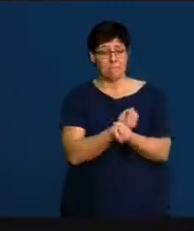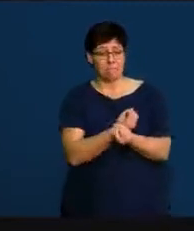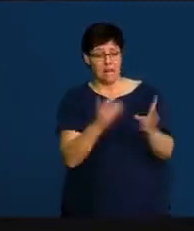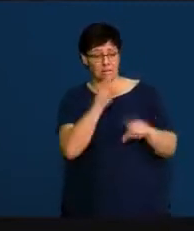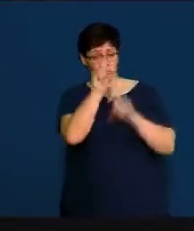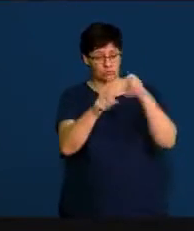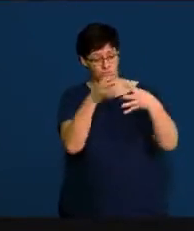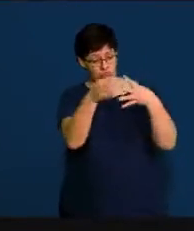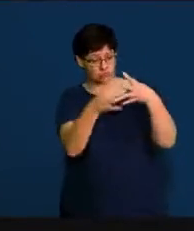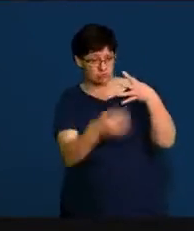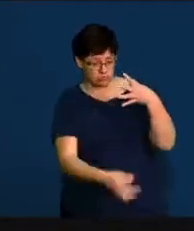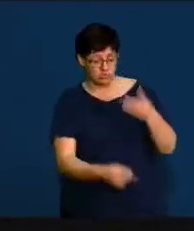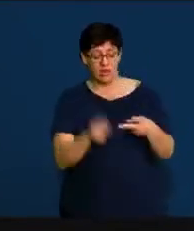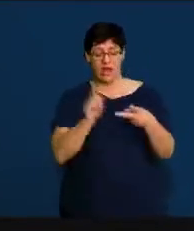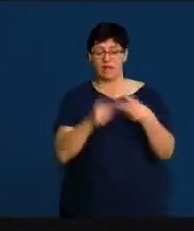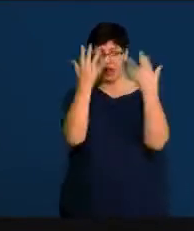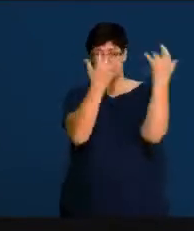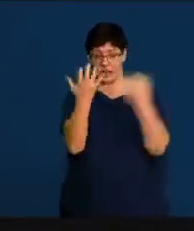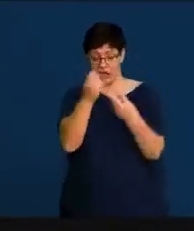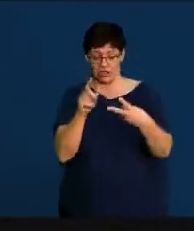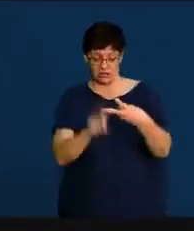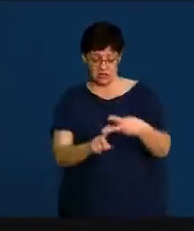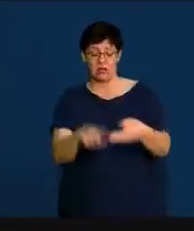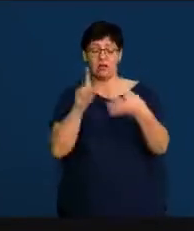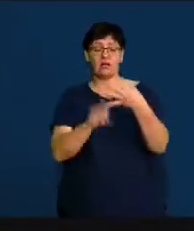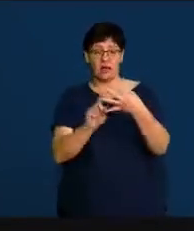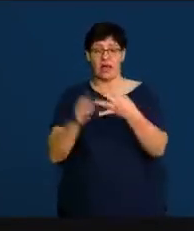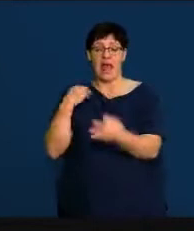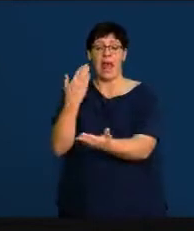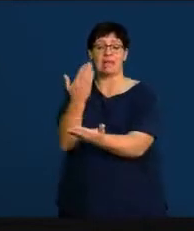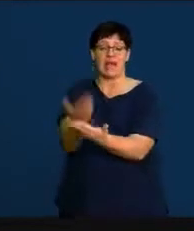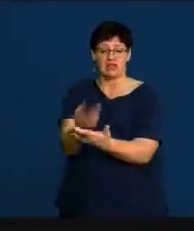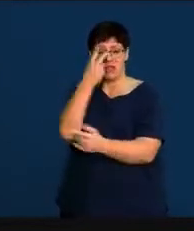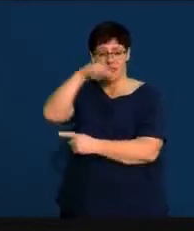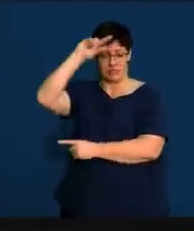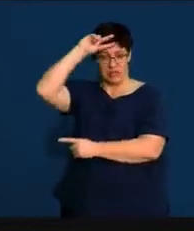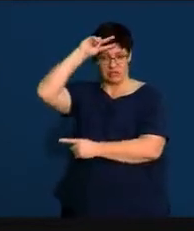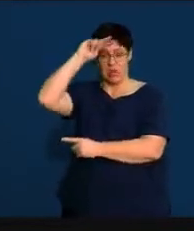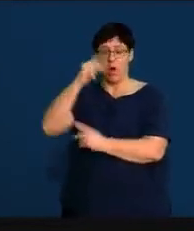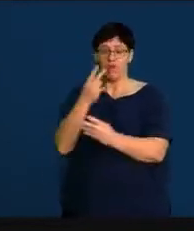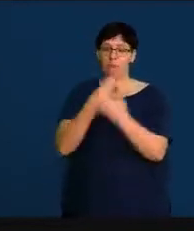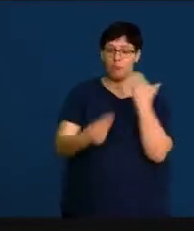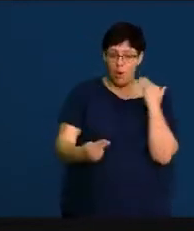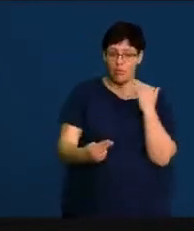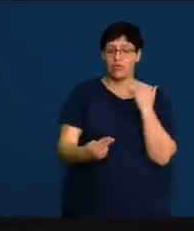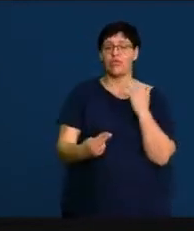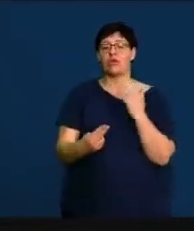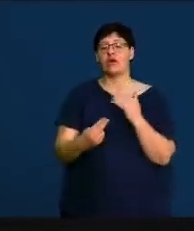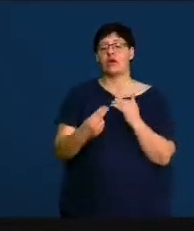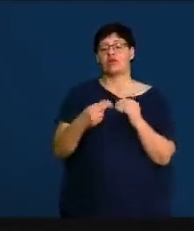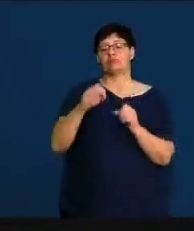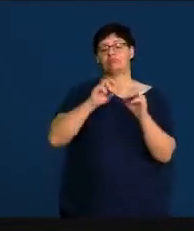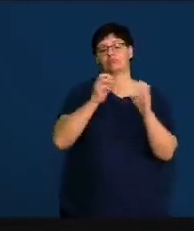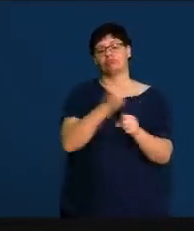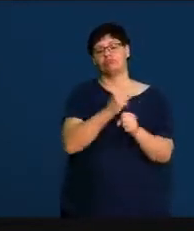choice questions, you've got calculations, as well as application and interpretation of both geographical theory